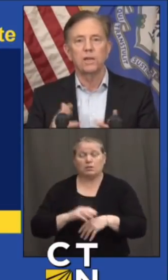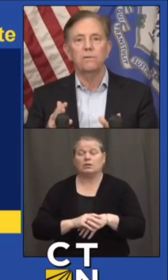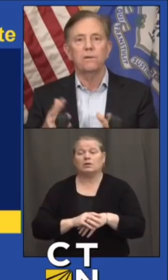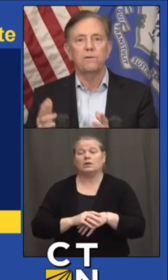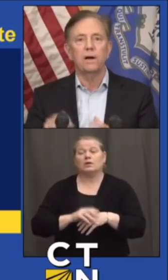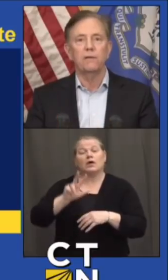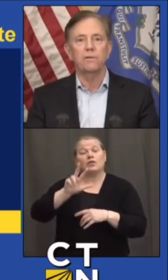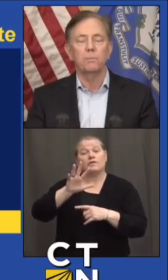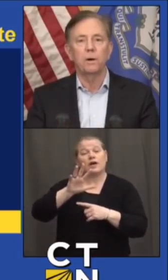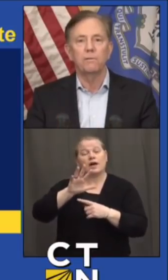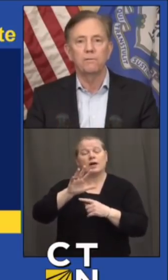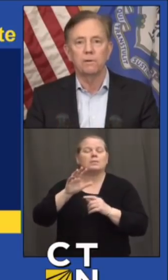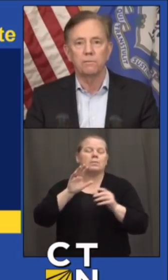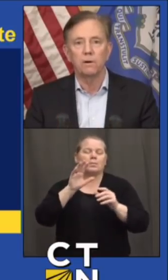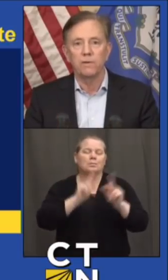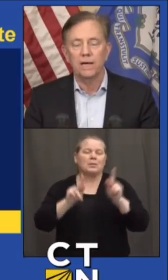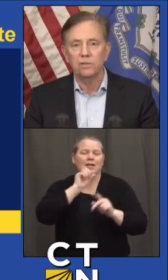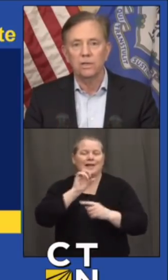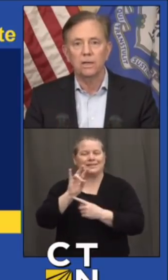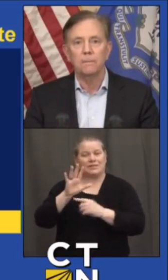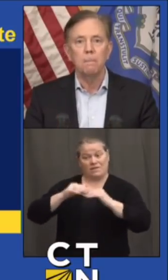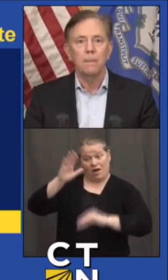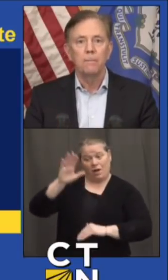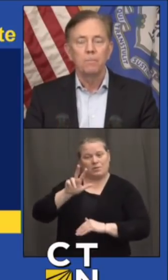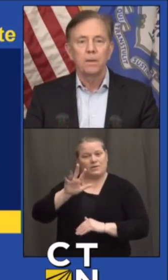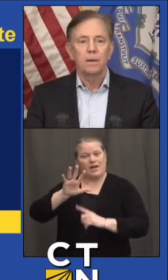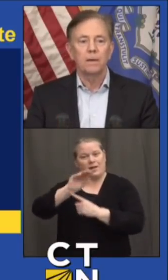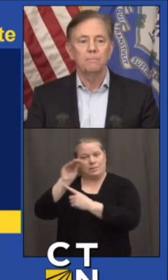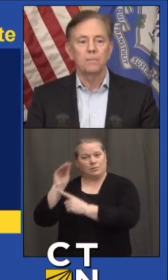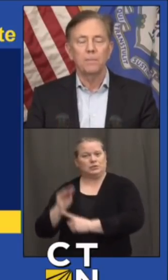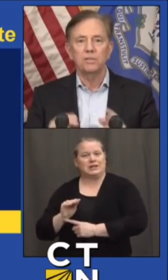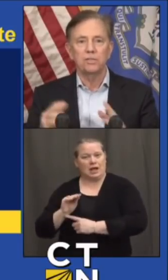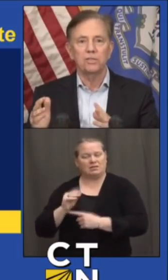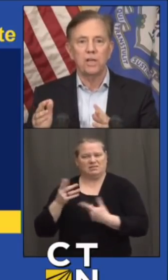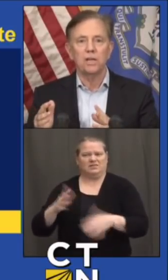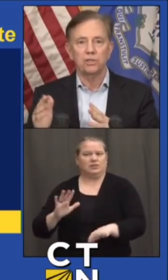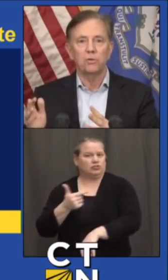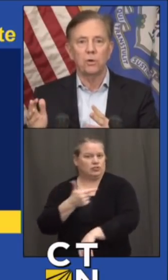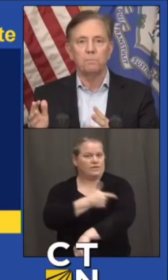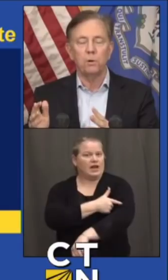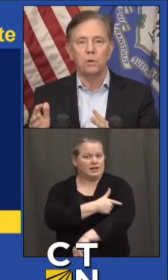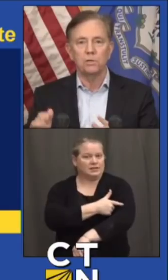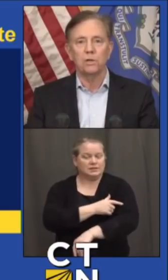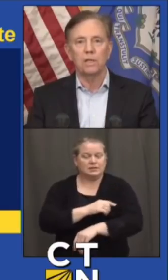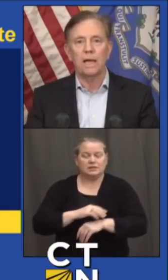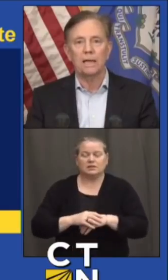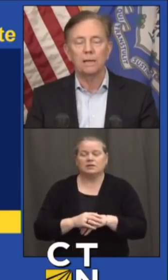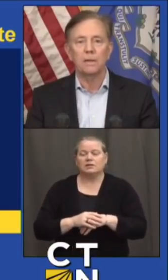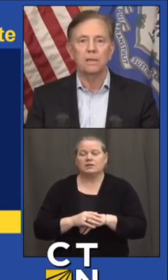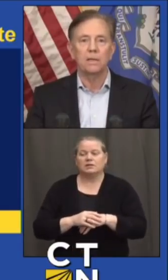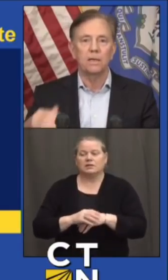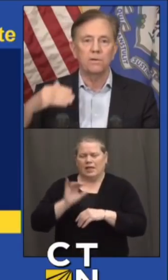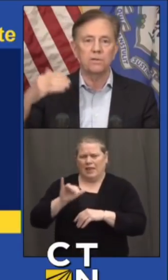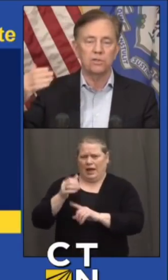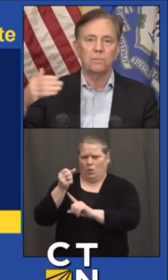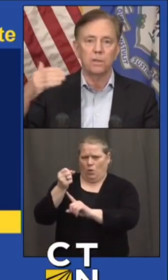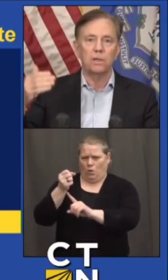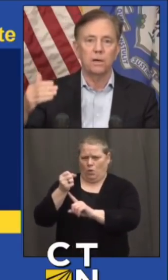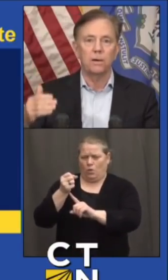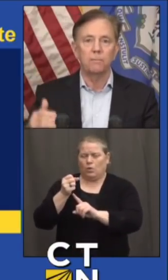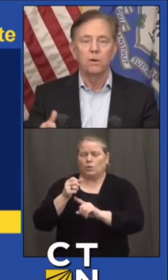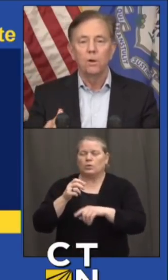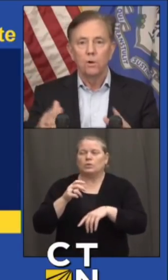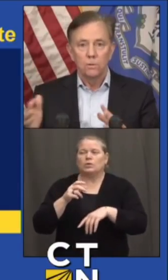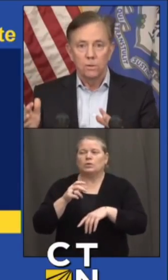folks 75 and above are vaccinated. Let me just take a short pause on that. I mean, given some